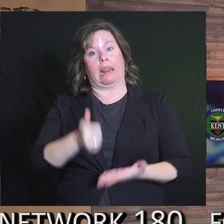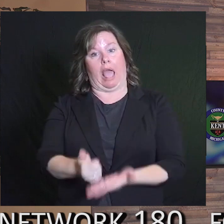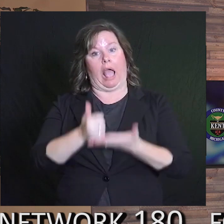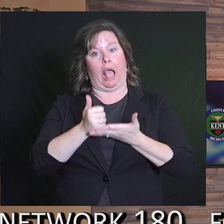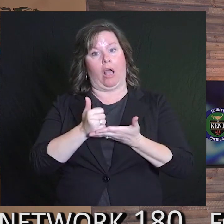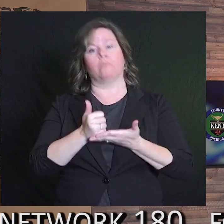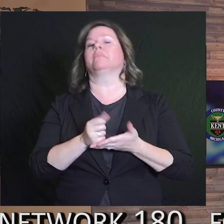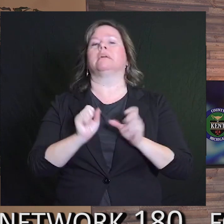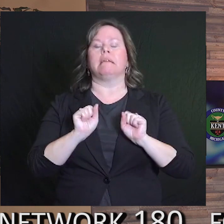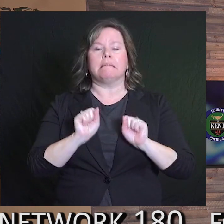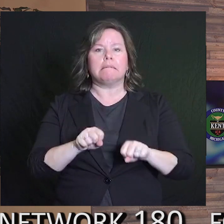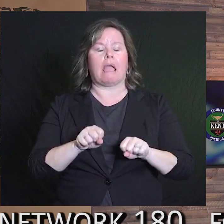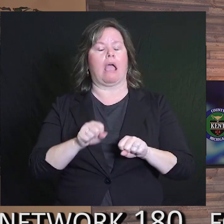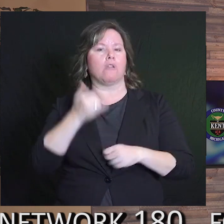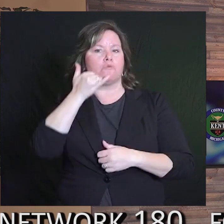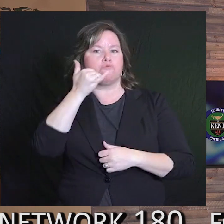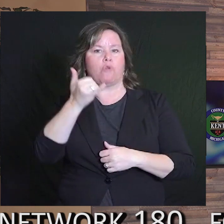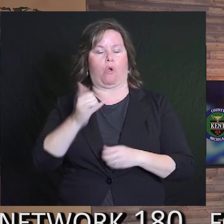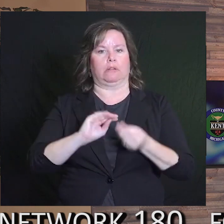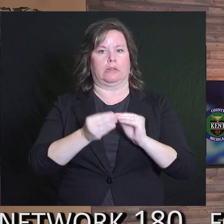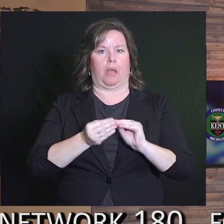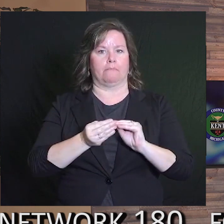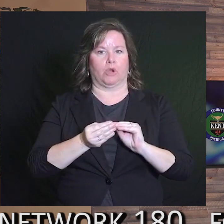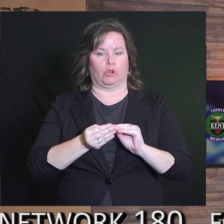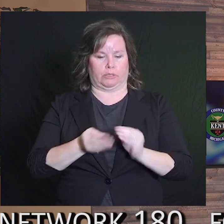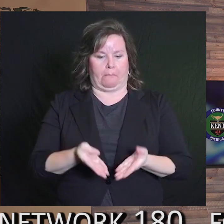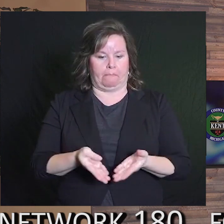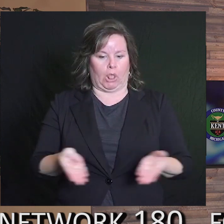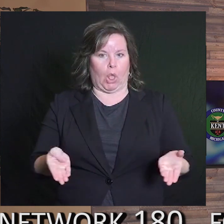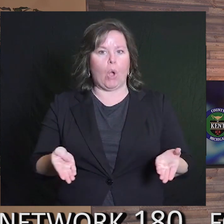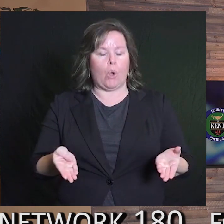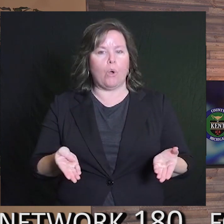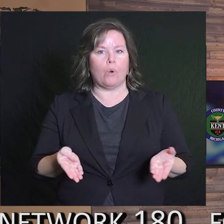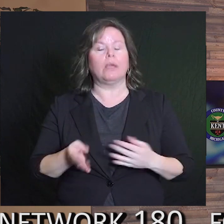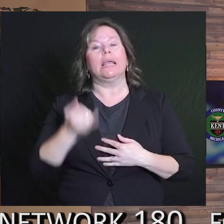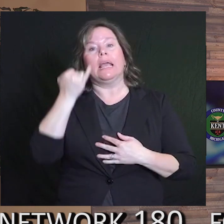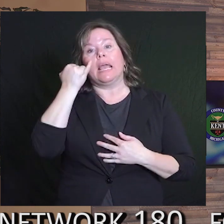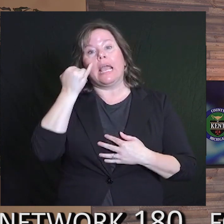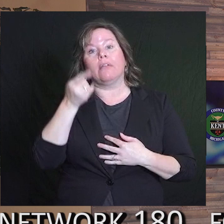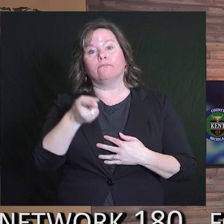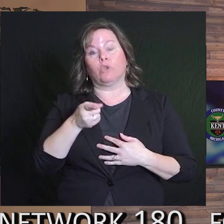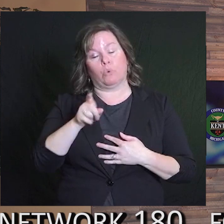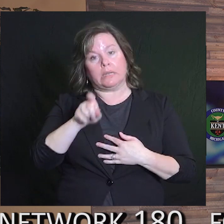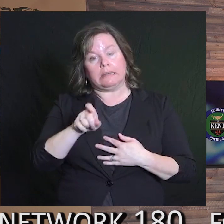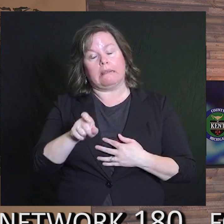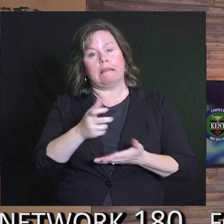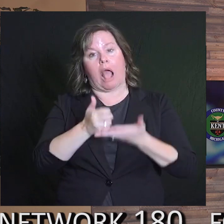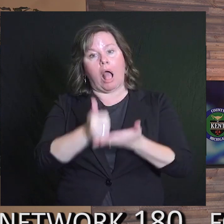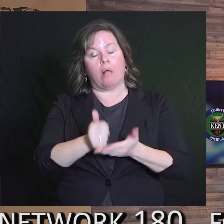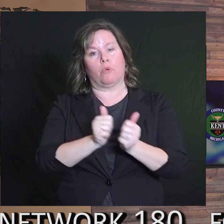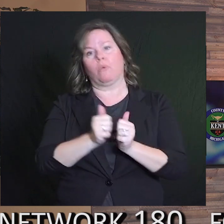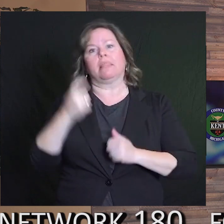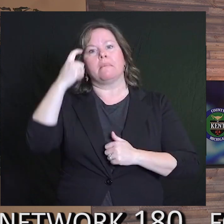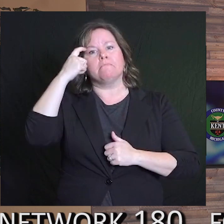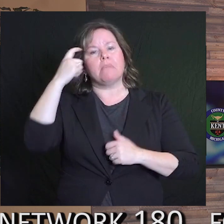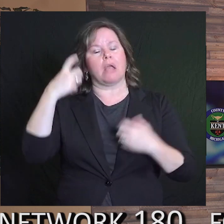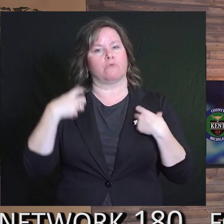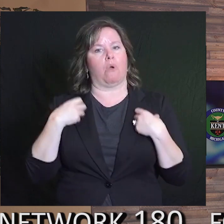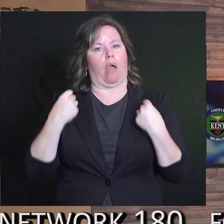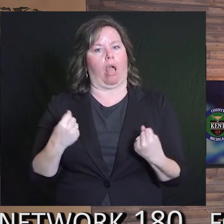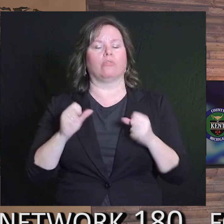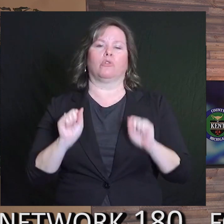those numbers on the screen below so that you have those resources in case you need to reach out to someone for help during this very stressful